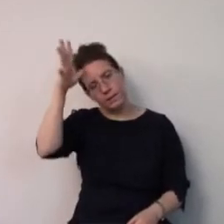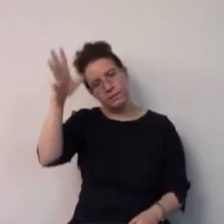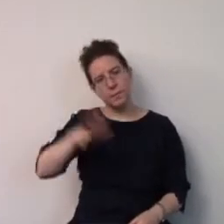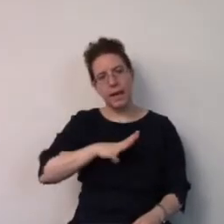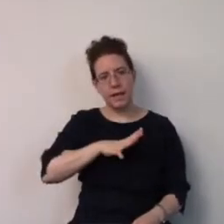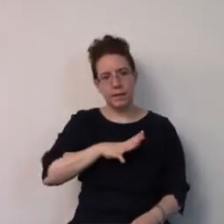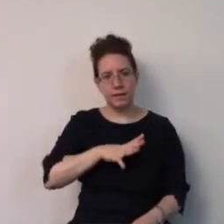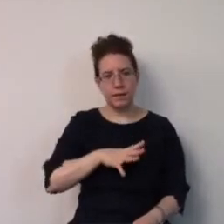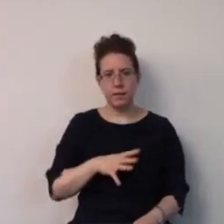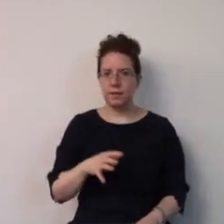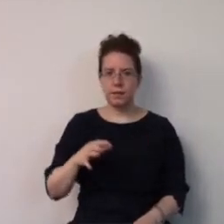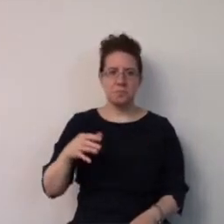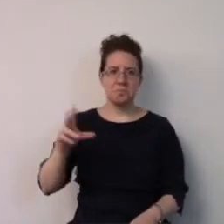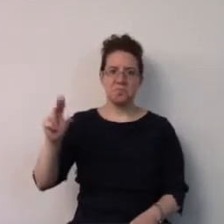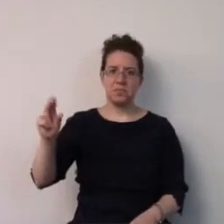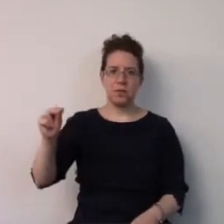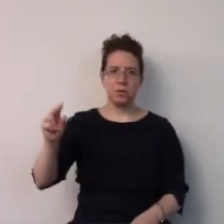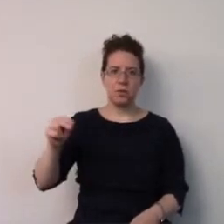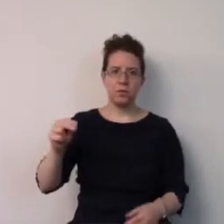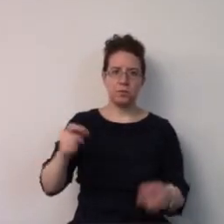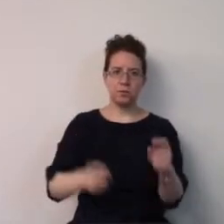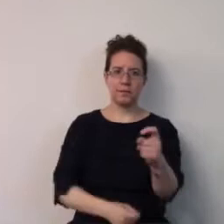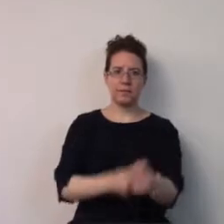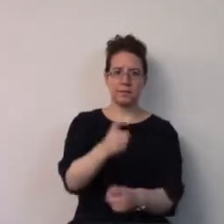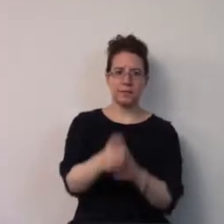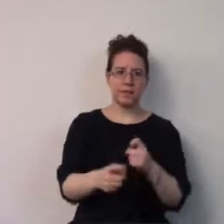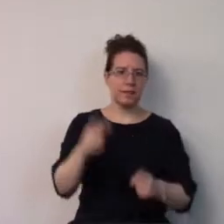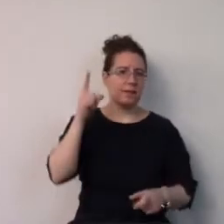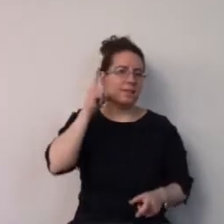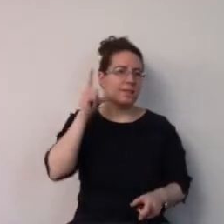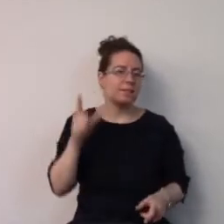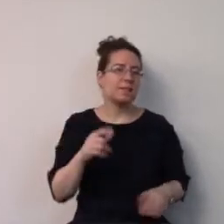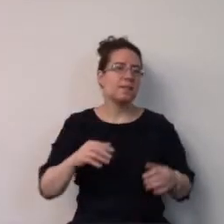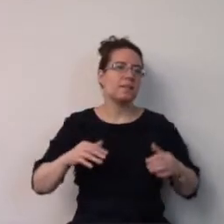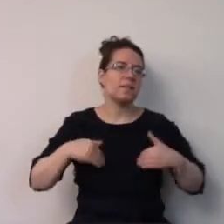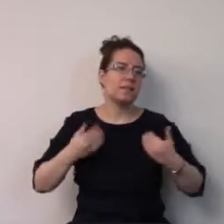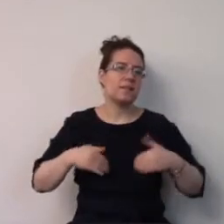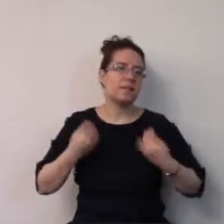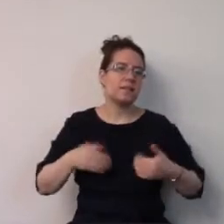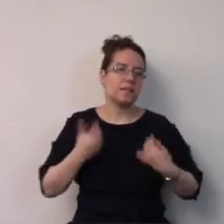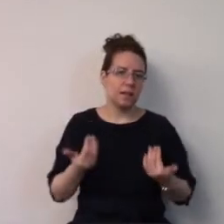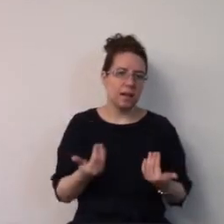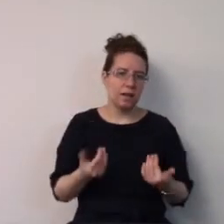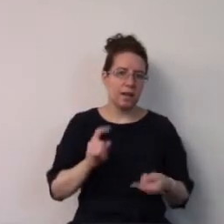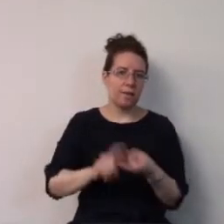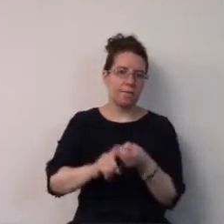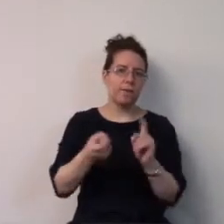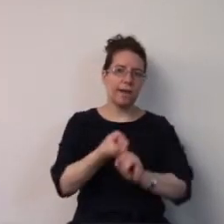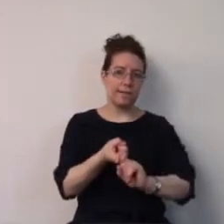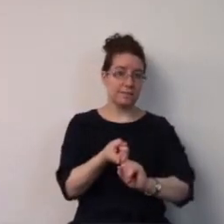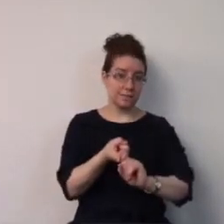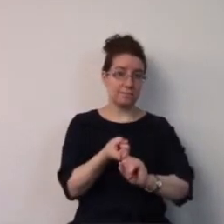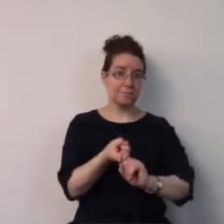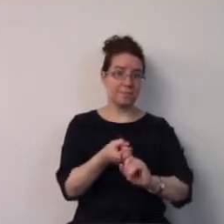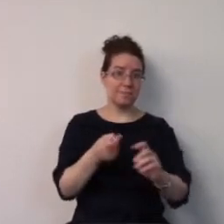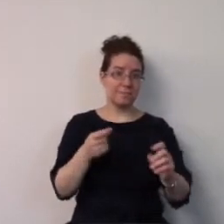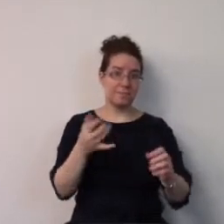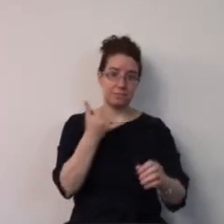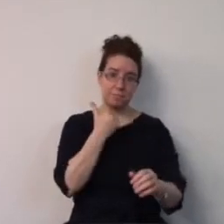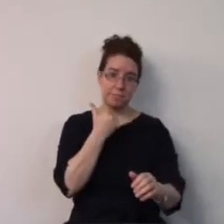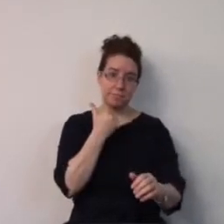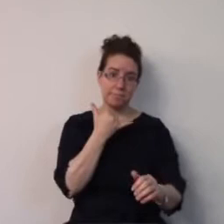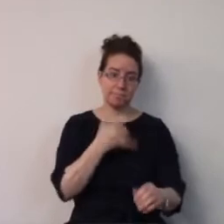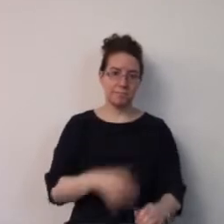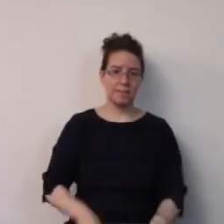But watch in all things, endure afflictions, he said. But watch thou, because of all